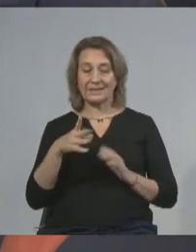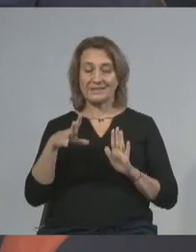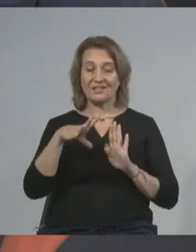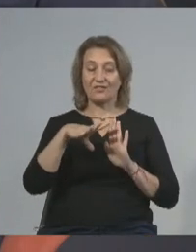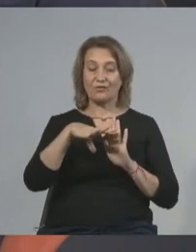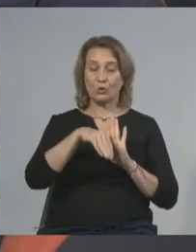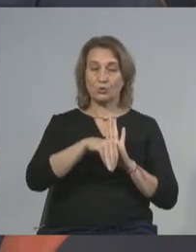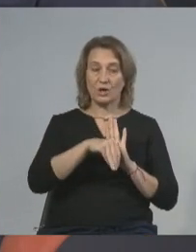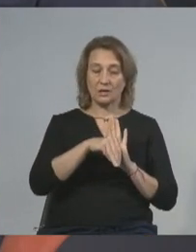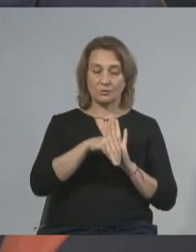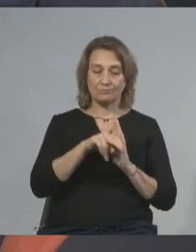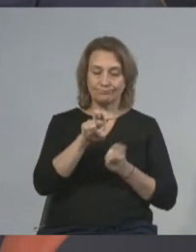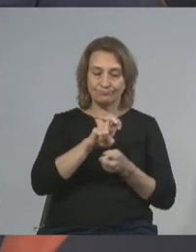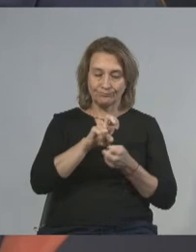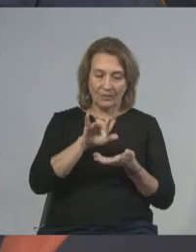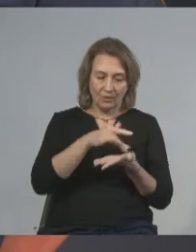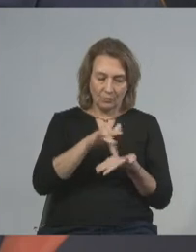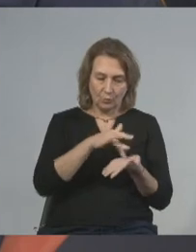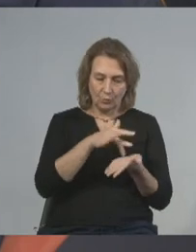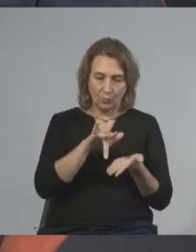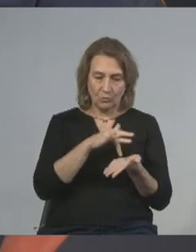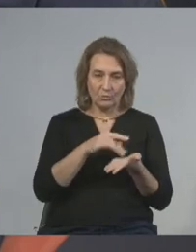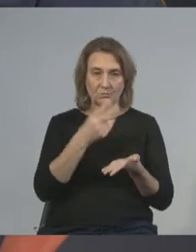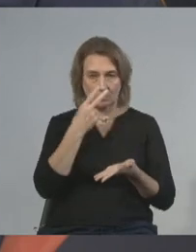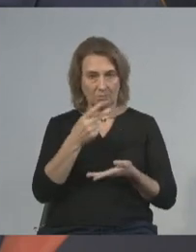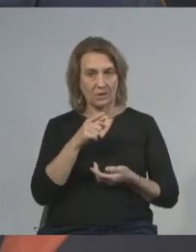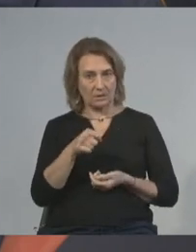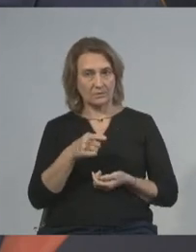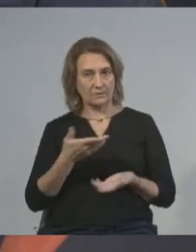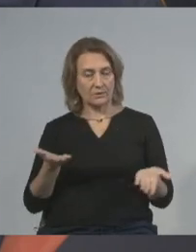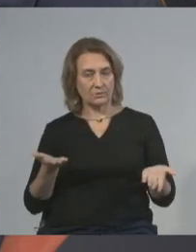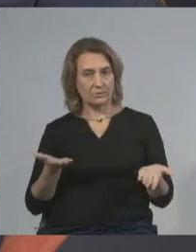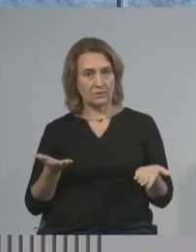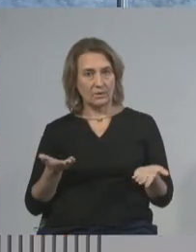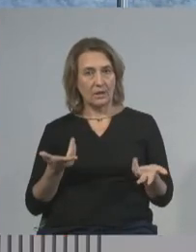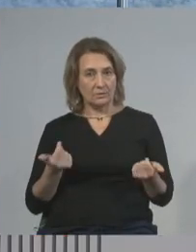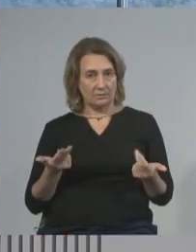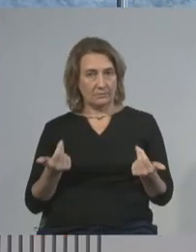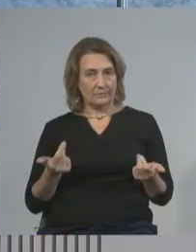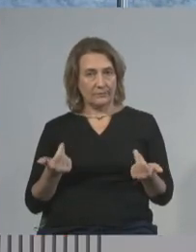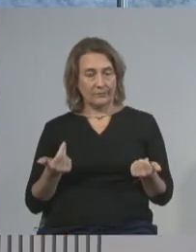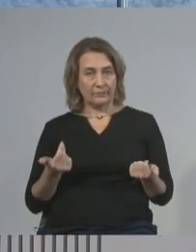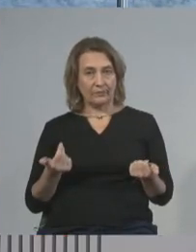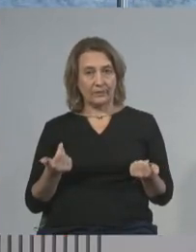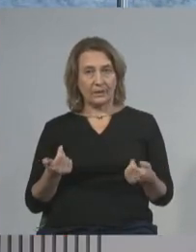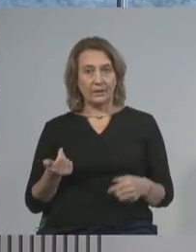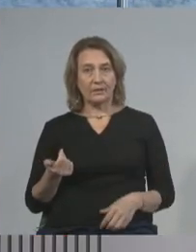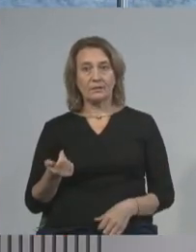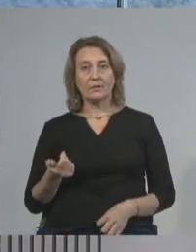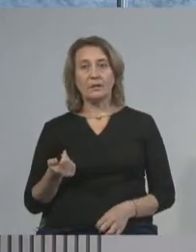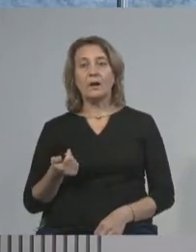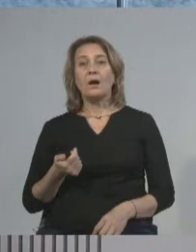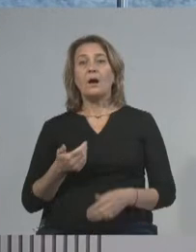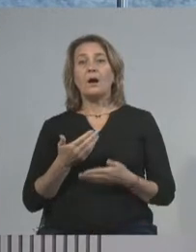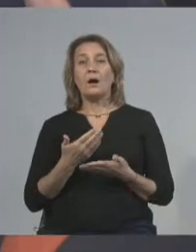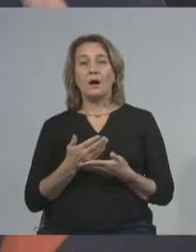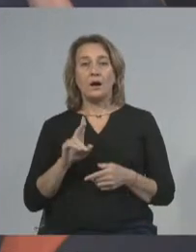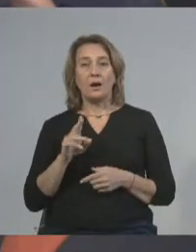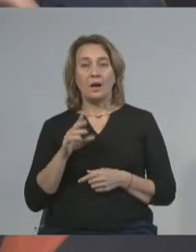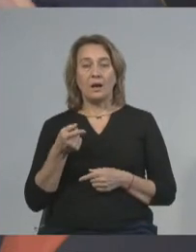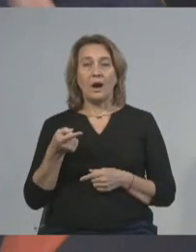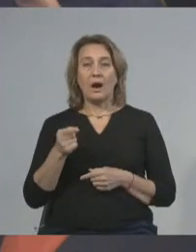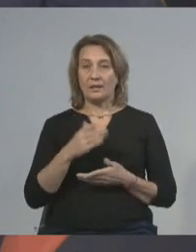if you turn on google advertising this is actually your showed what you googled this is your story but there are